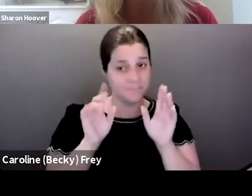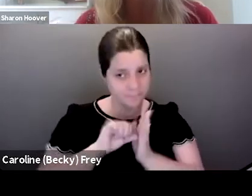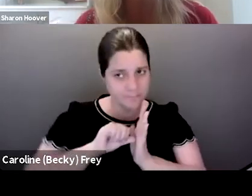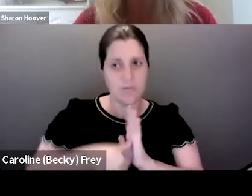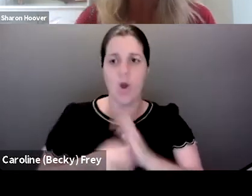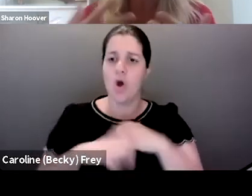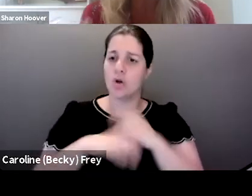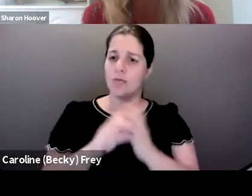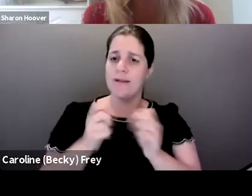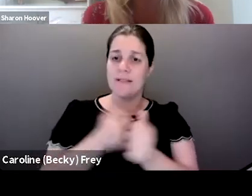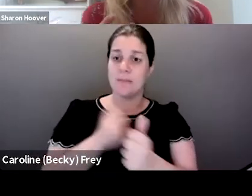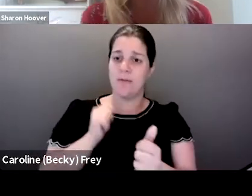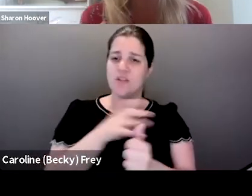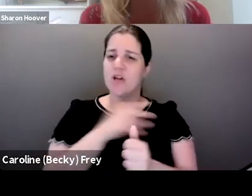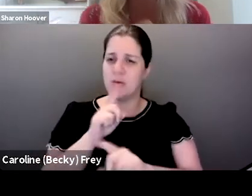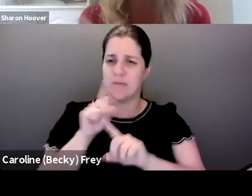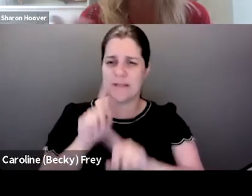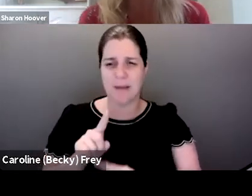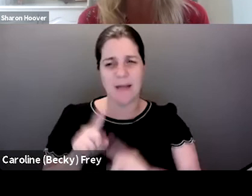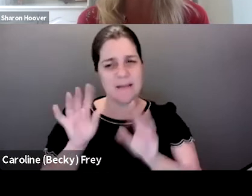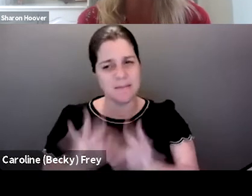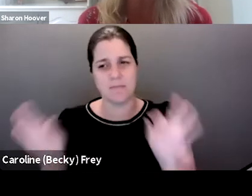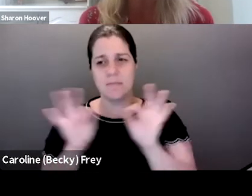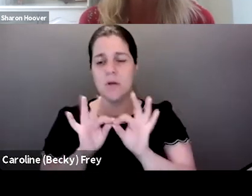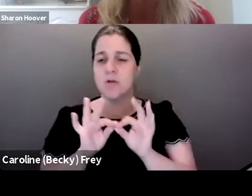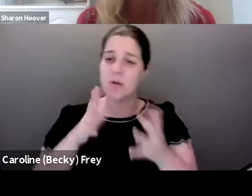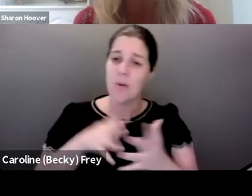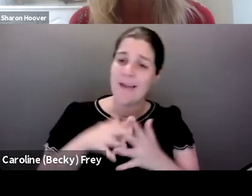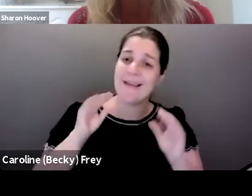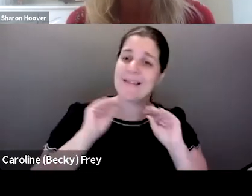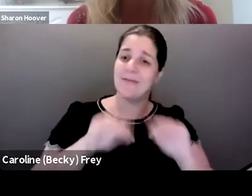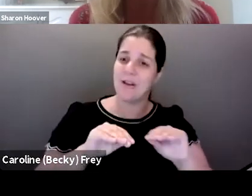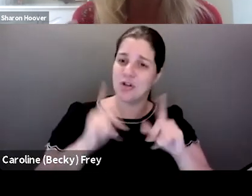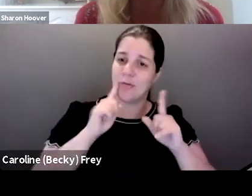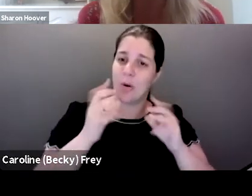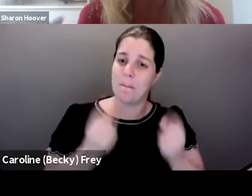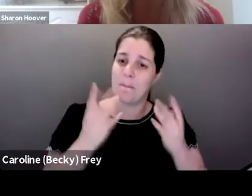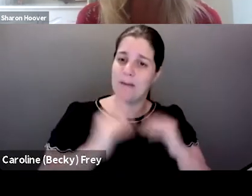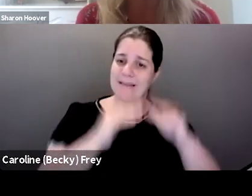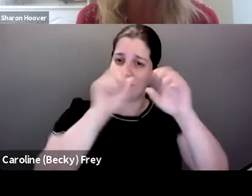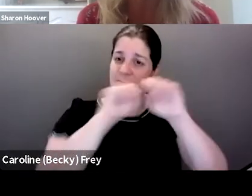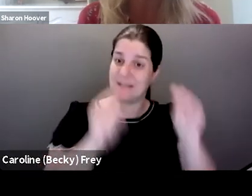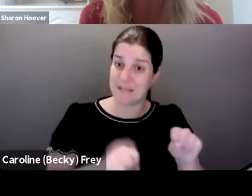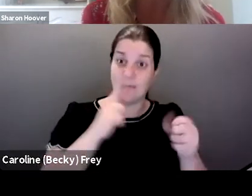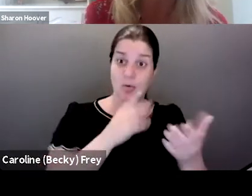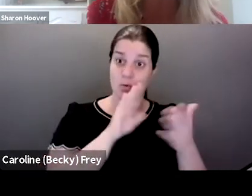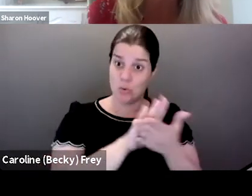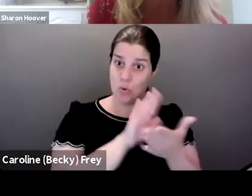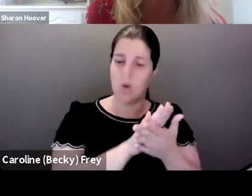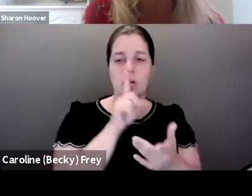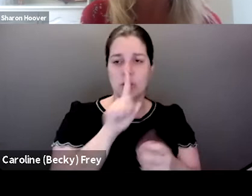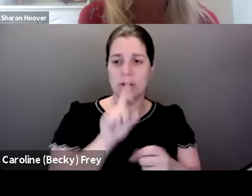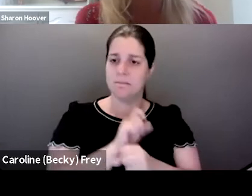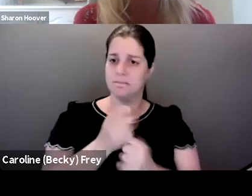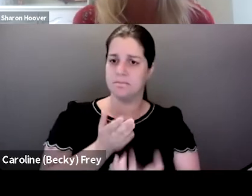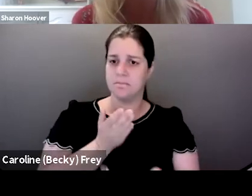and response. So the installation of comprehensive multi-tiered systems of mental health support in schools has been demonstrated to actually